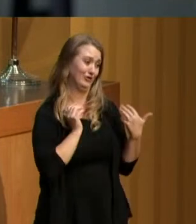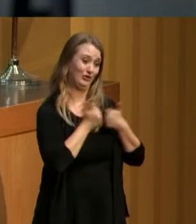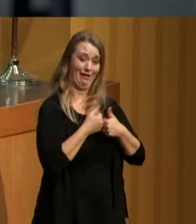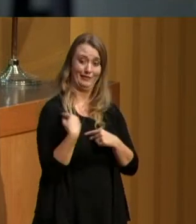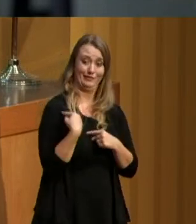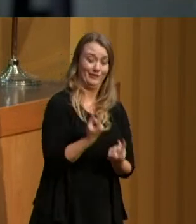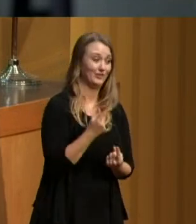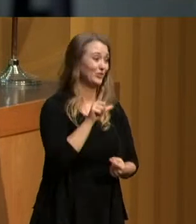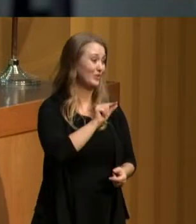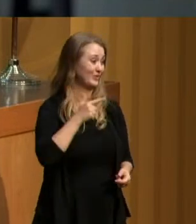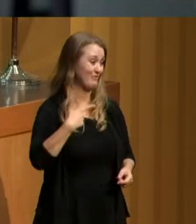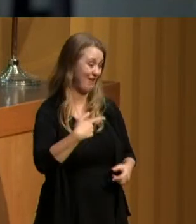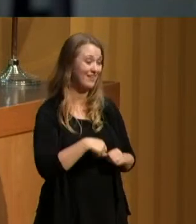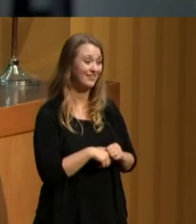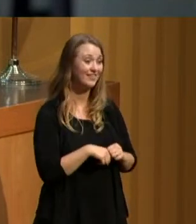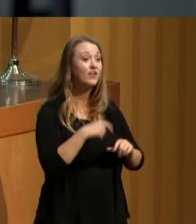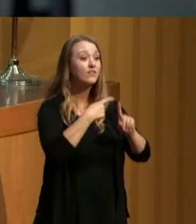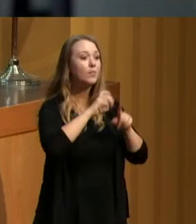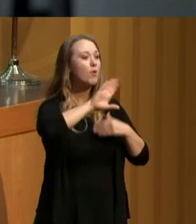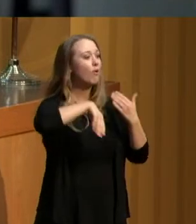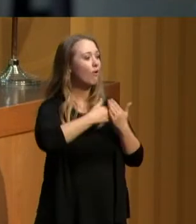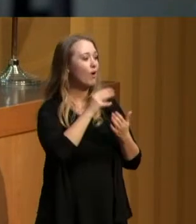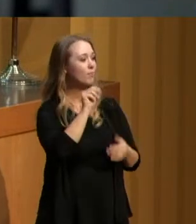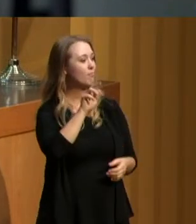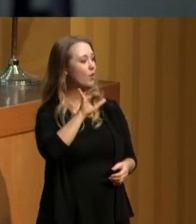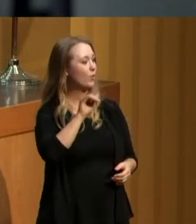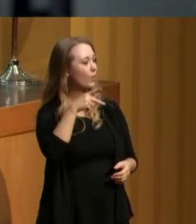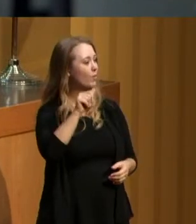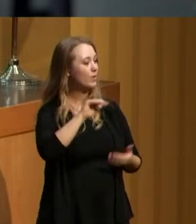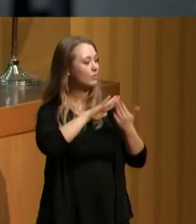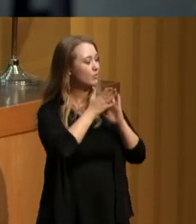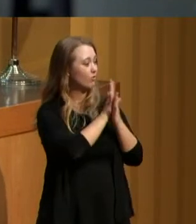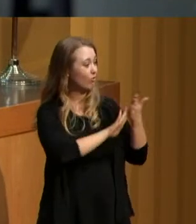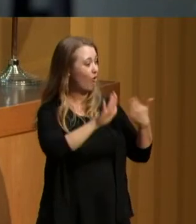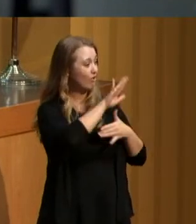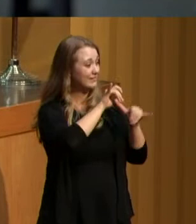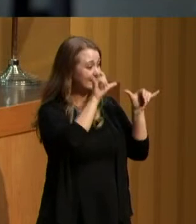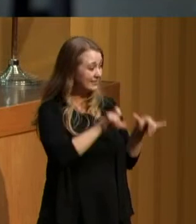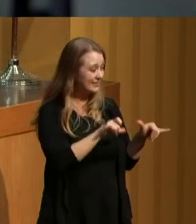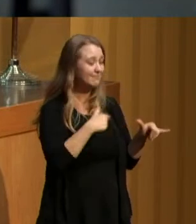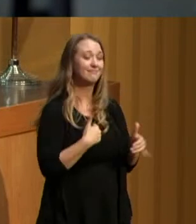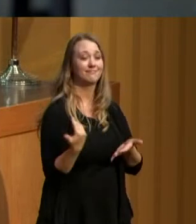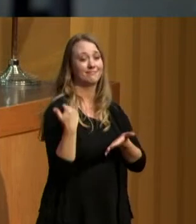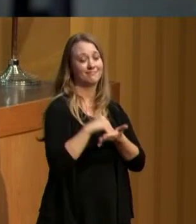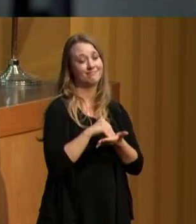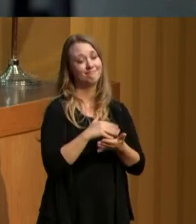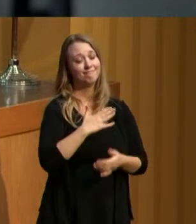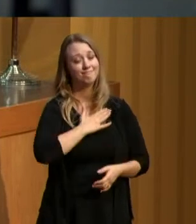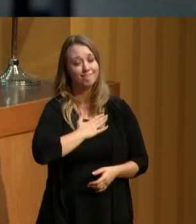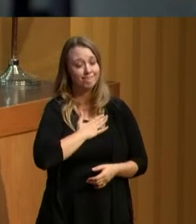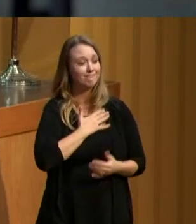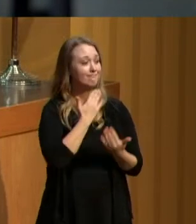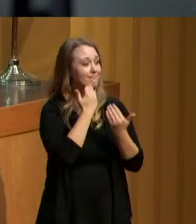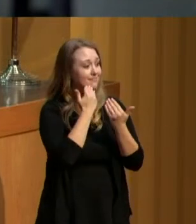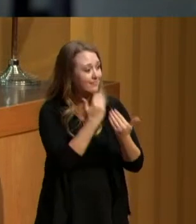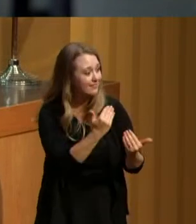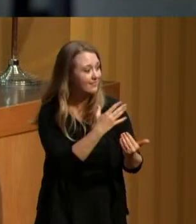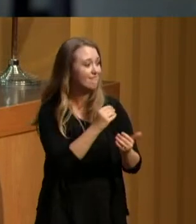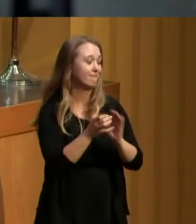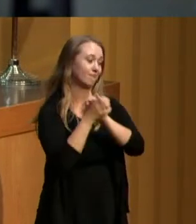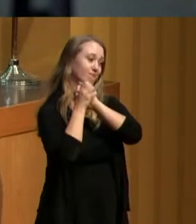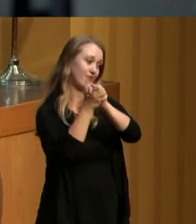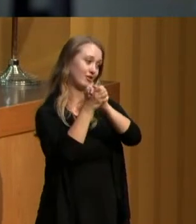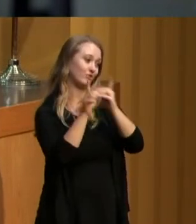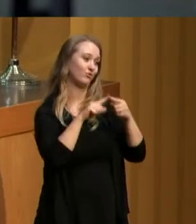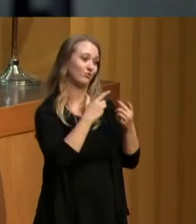2021. On behalf of all of the Maricopa Community College system, I once again extend my heartfelt appreciation and congratulations to